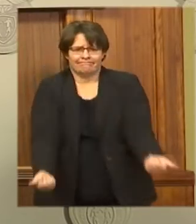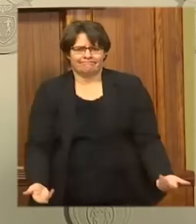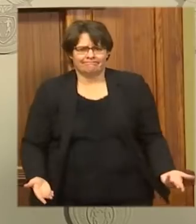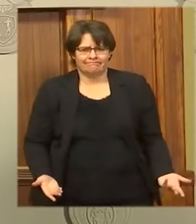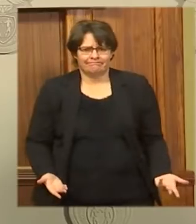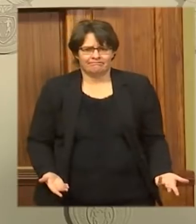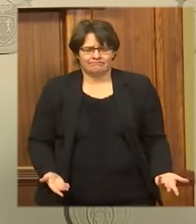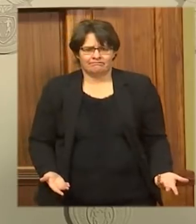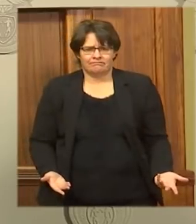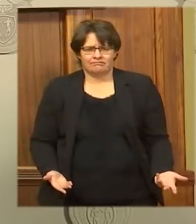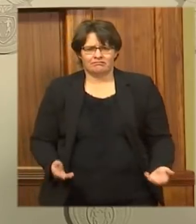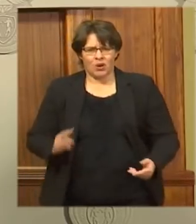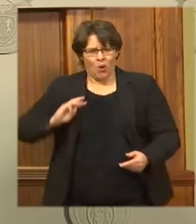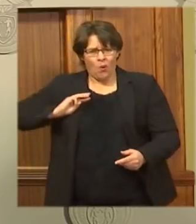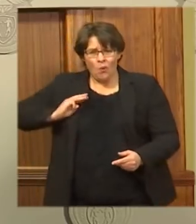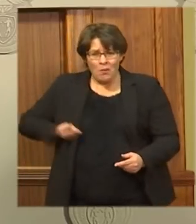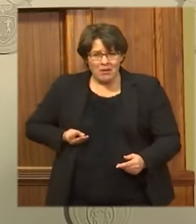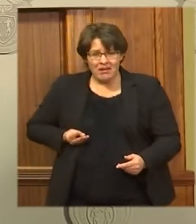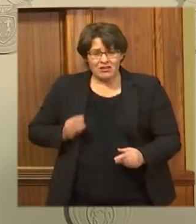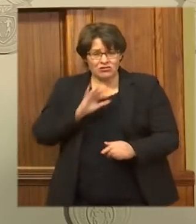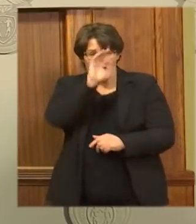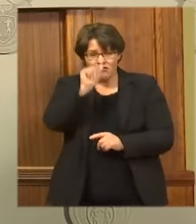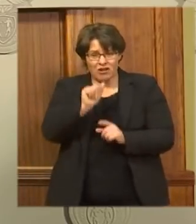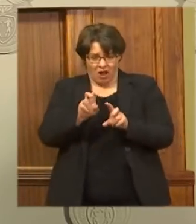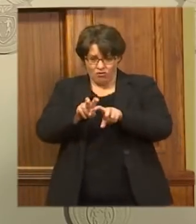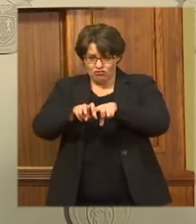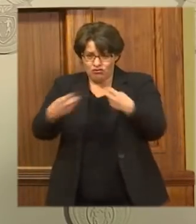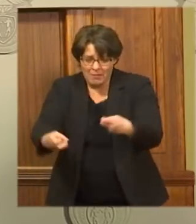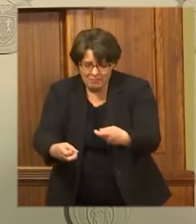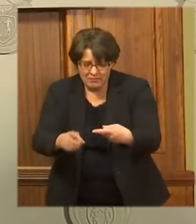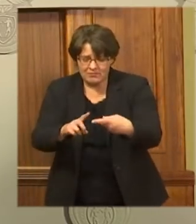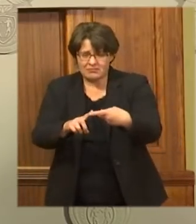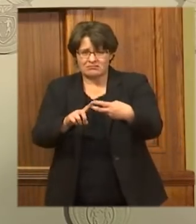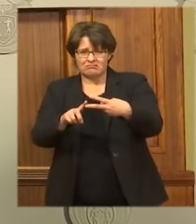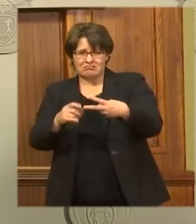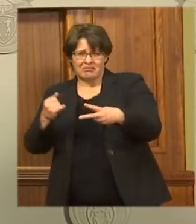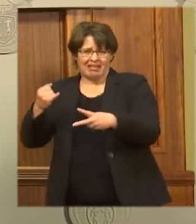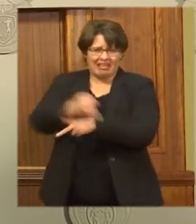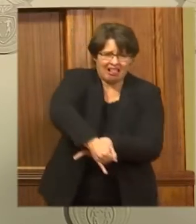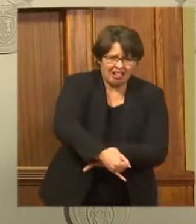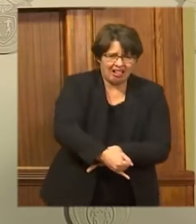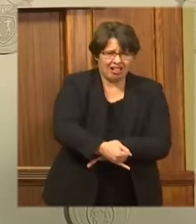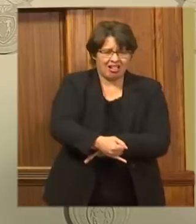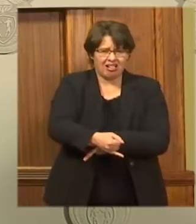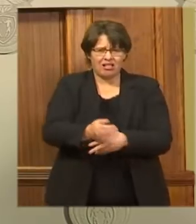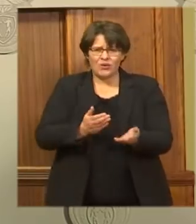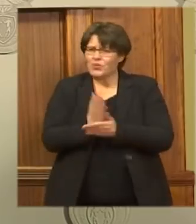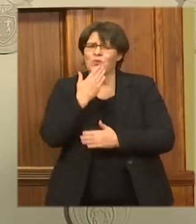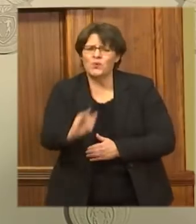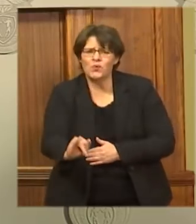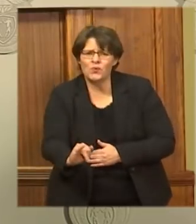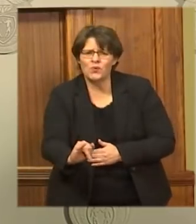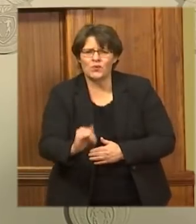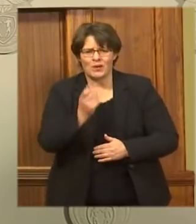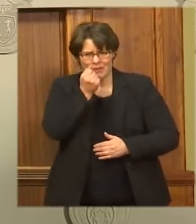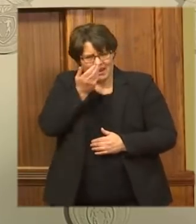The women of our country are being raped. They are being killed by men.